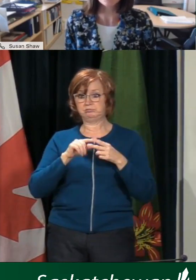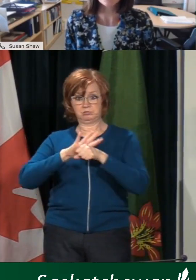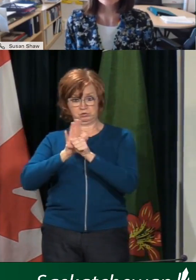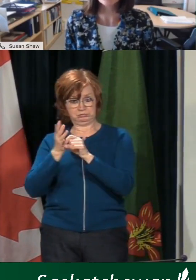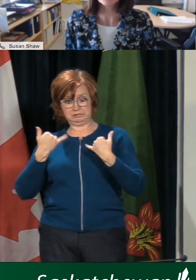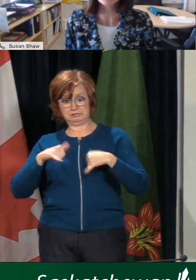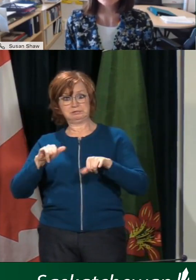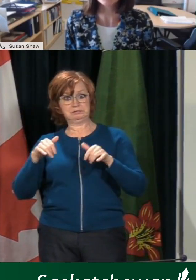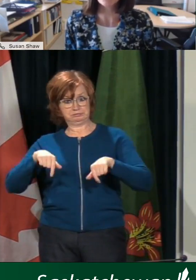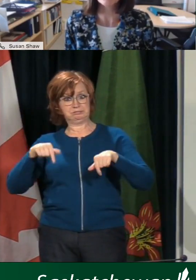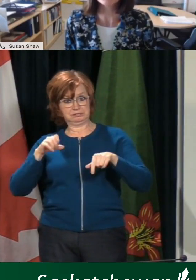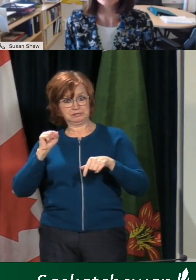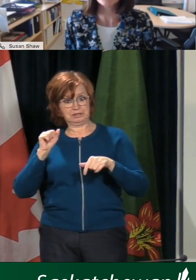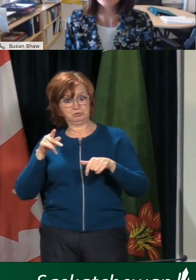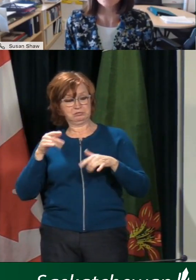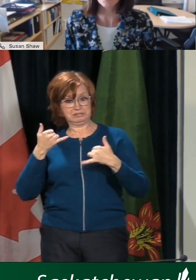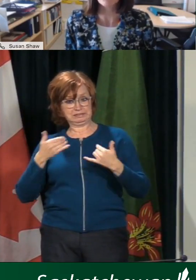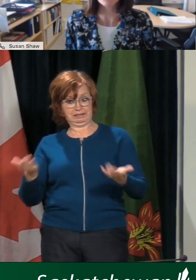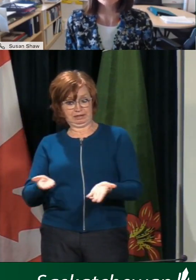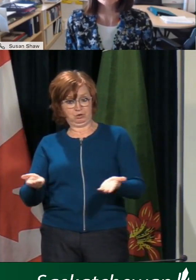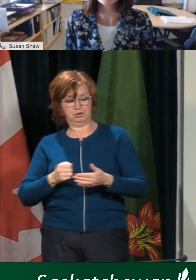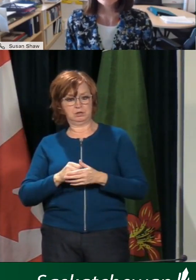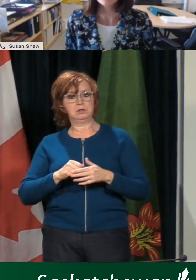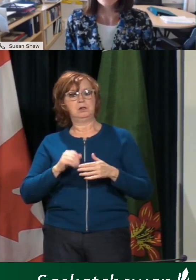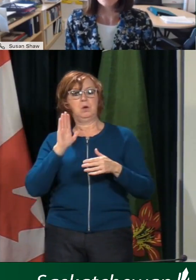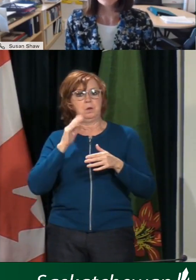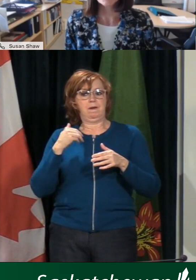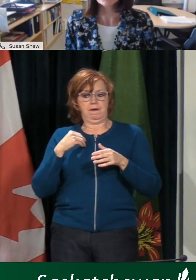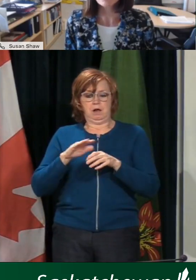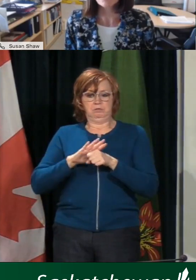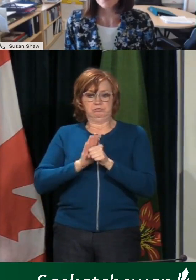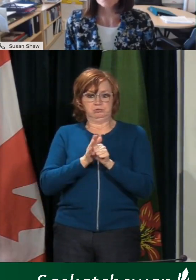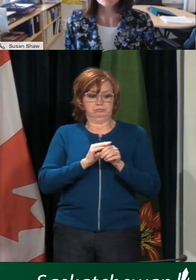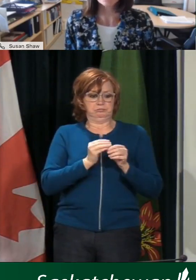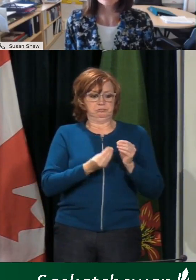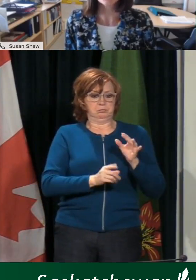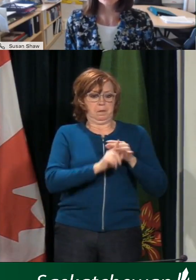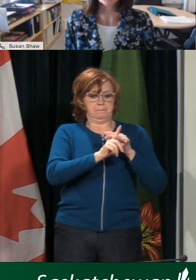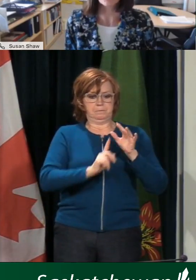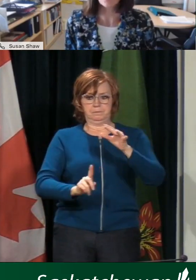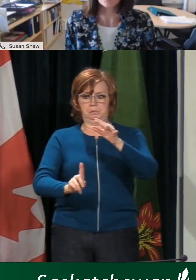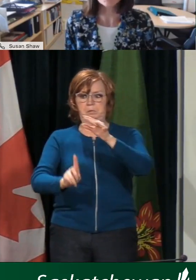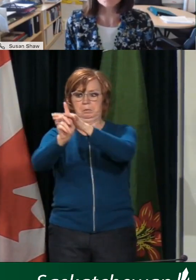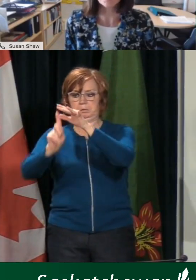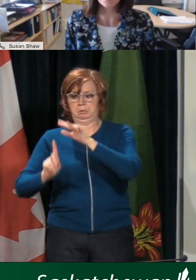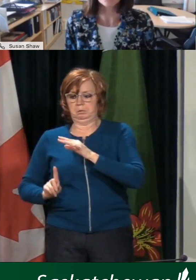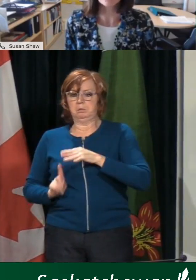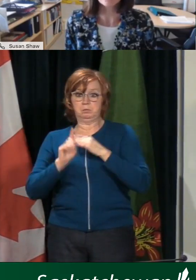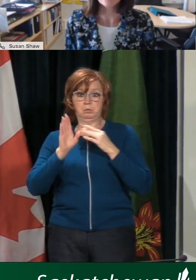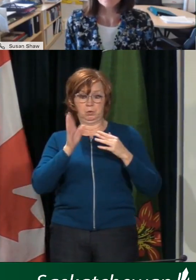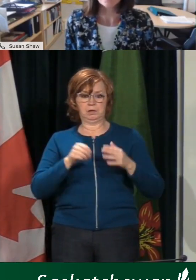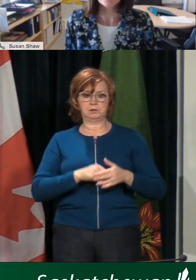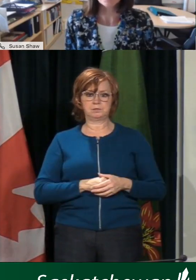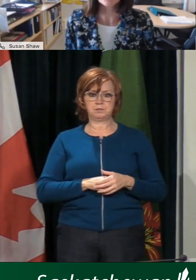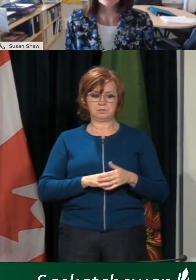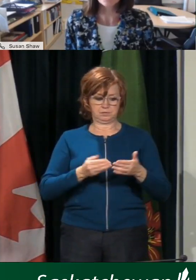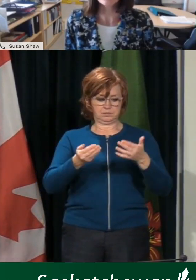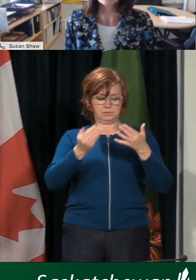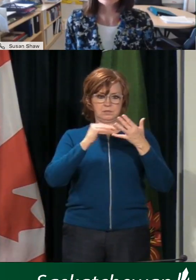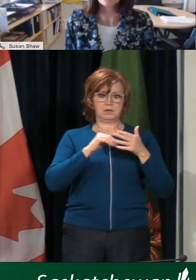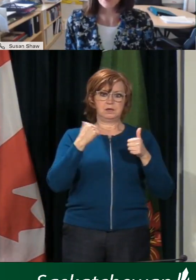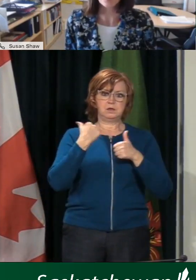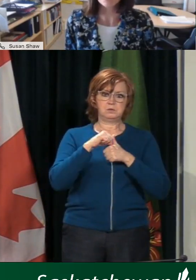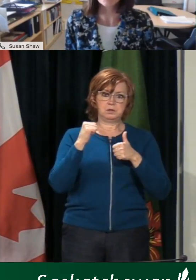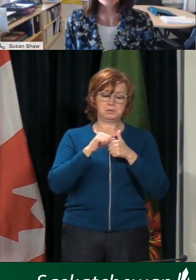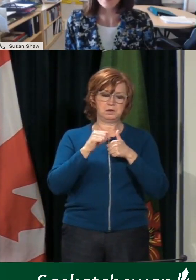even outbreaks within the province in certain areas. And we need to remind ourselves that we are all in this together and that these flare-ups